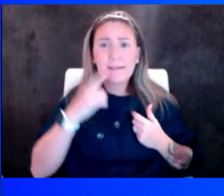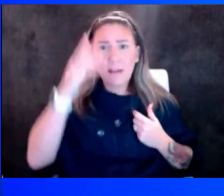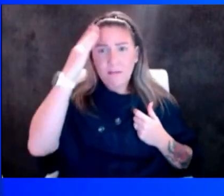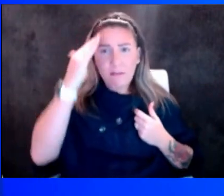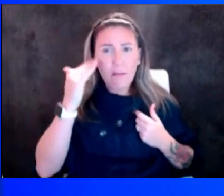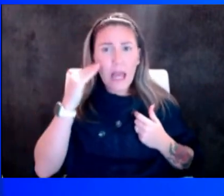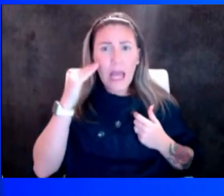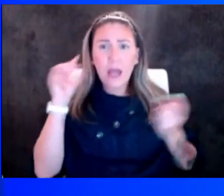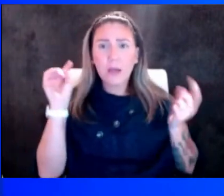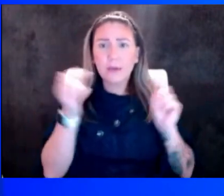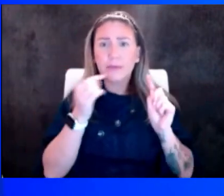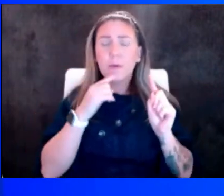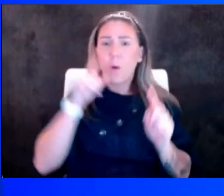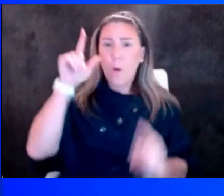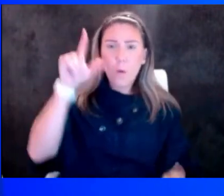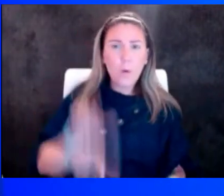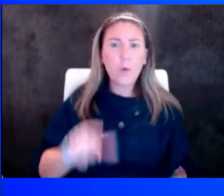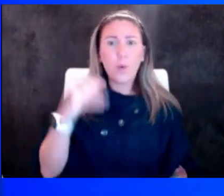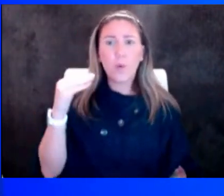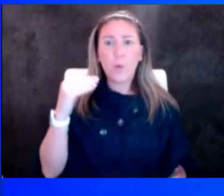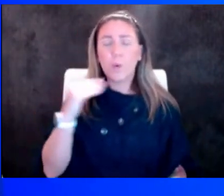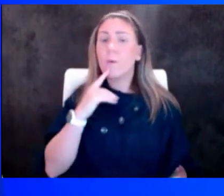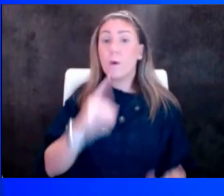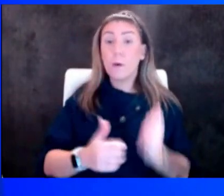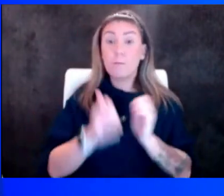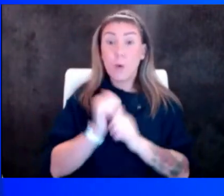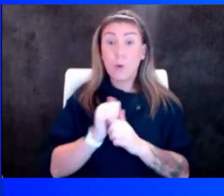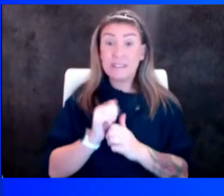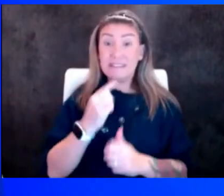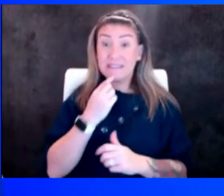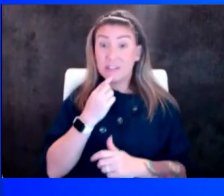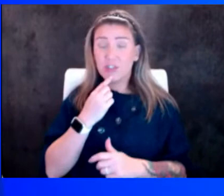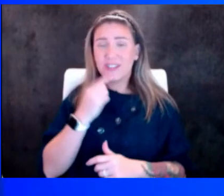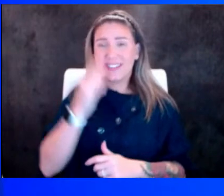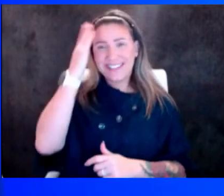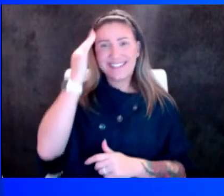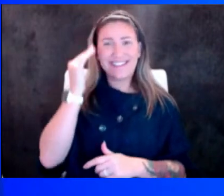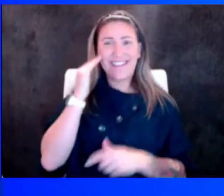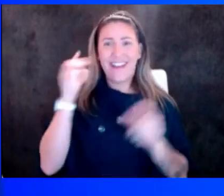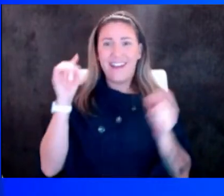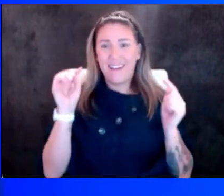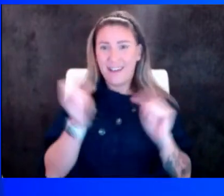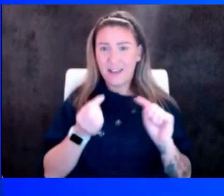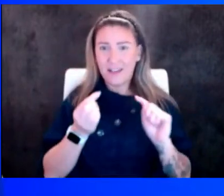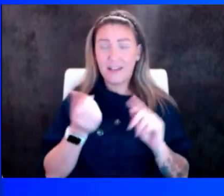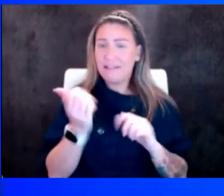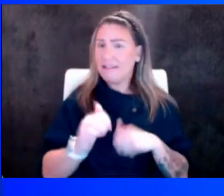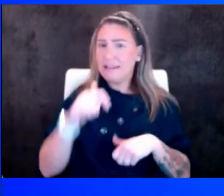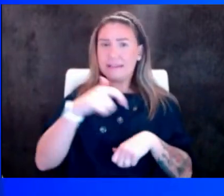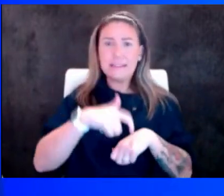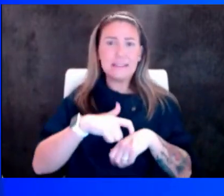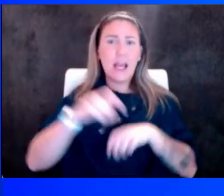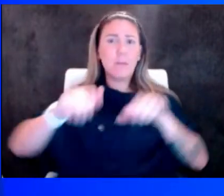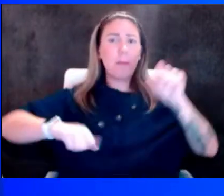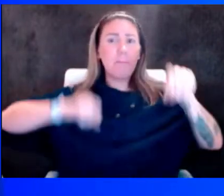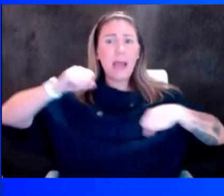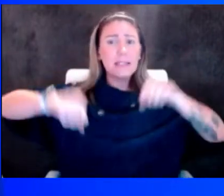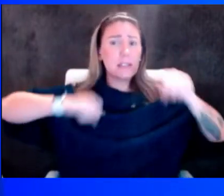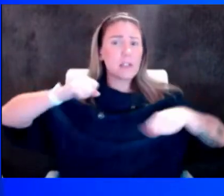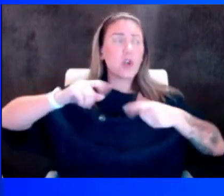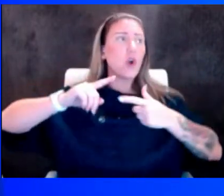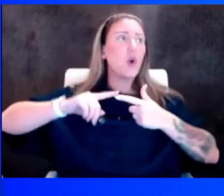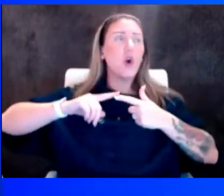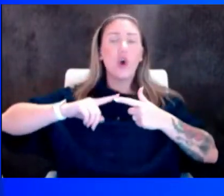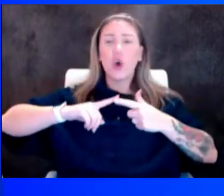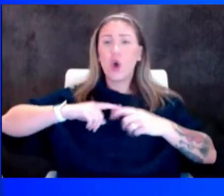are the most serious injuries, are the head injuries. So if anytime they're on, a bicycle, a motorized vehicle,